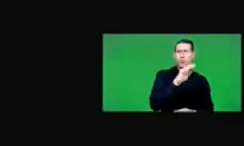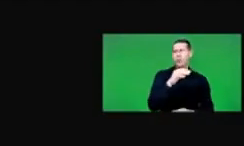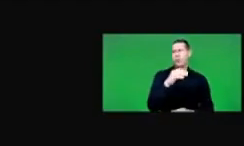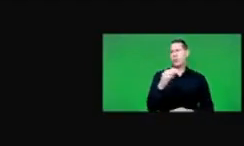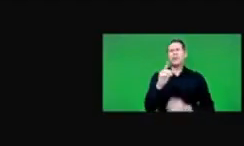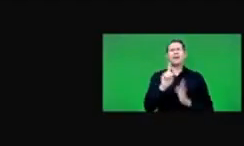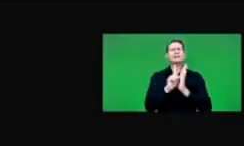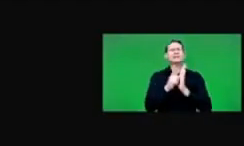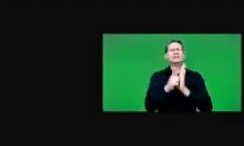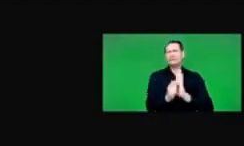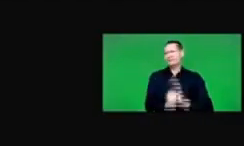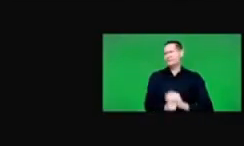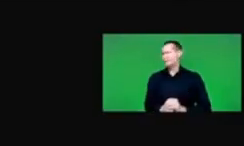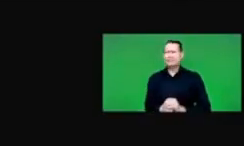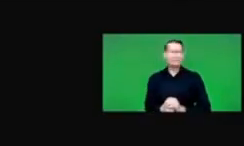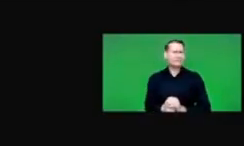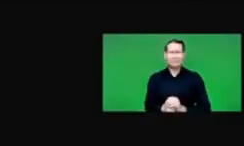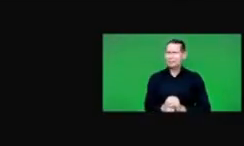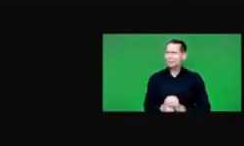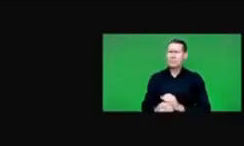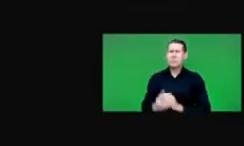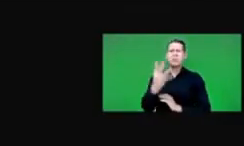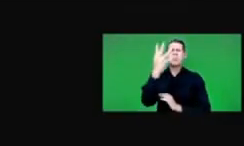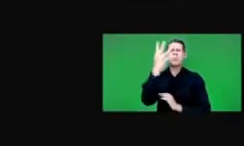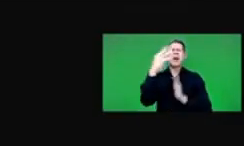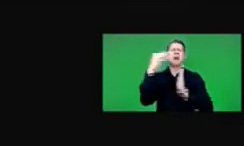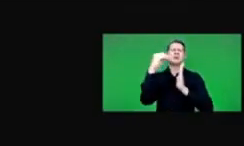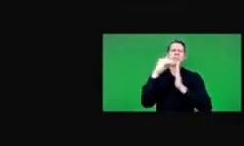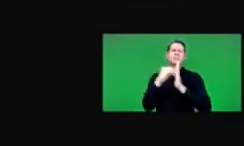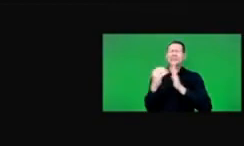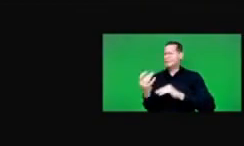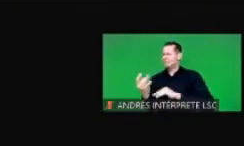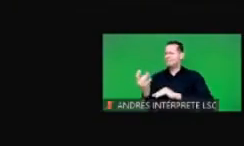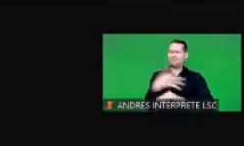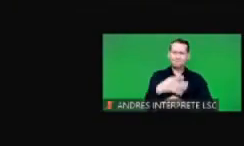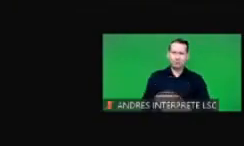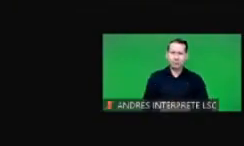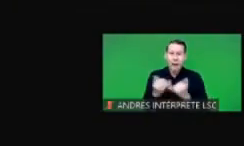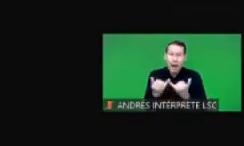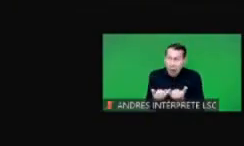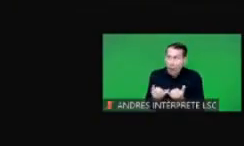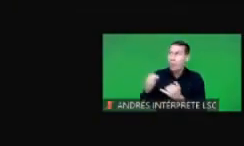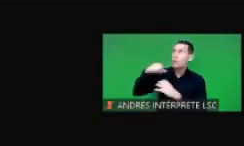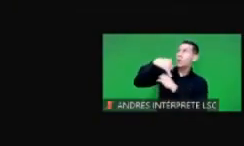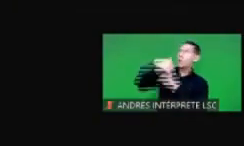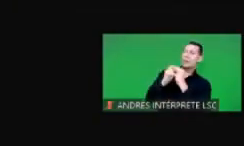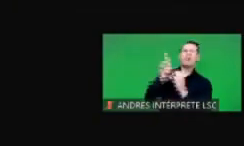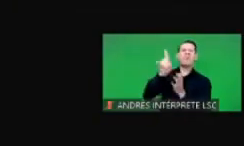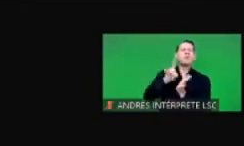And this would break a record by fourfold. So right now it's